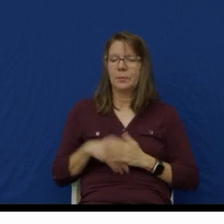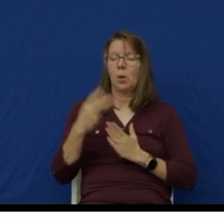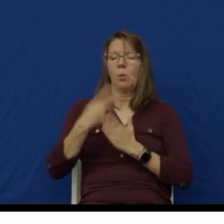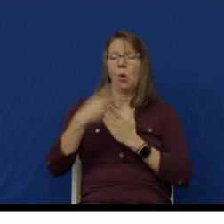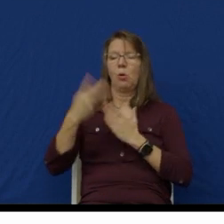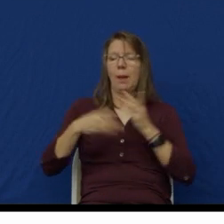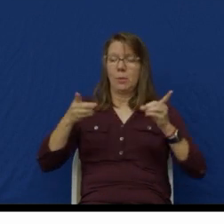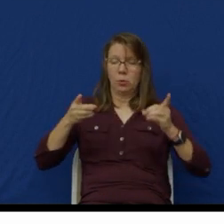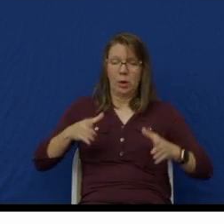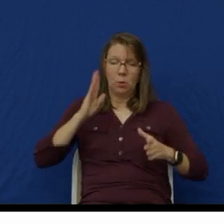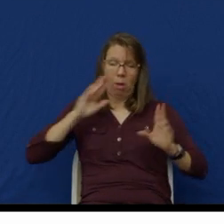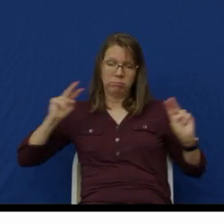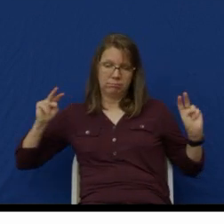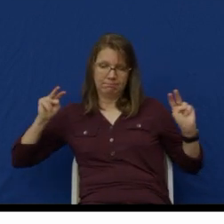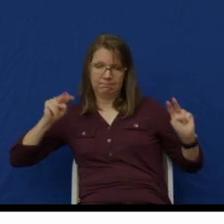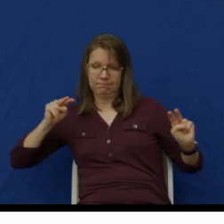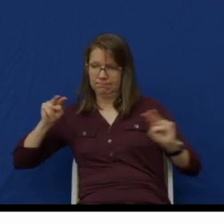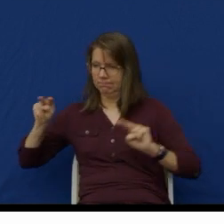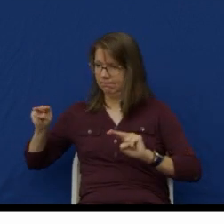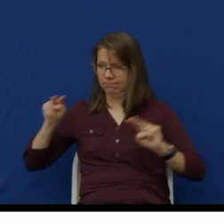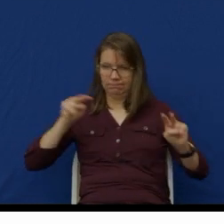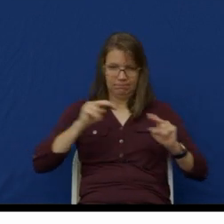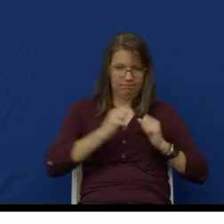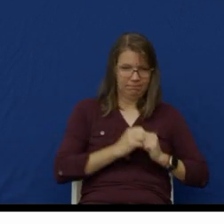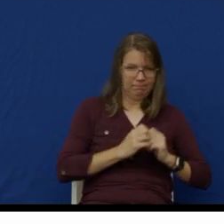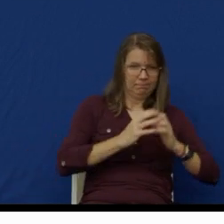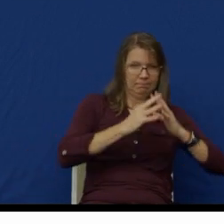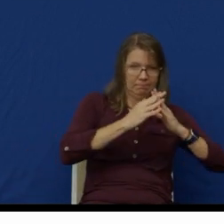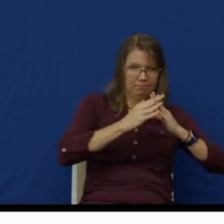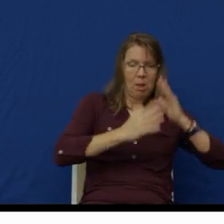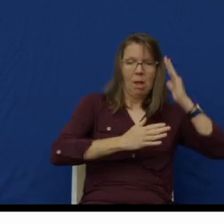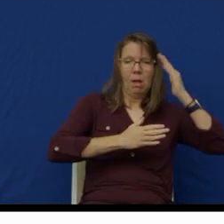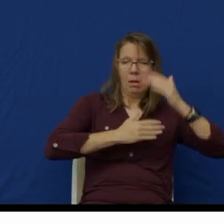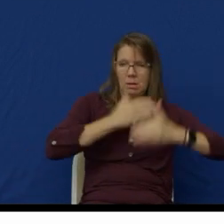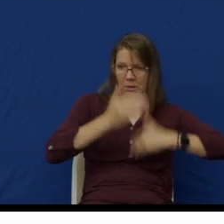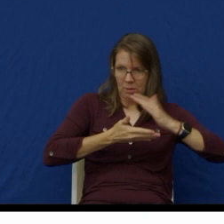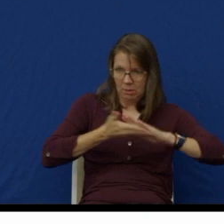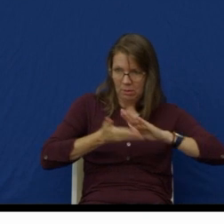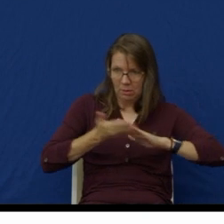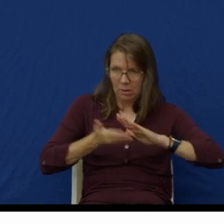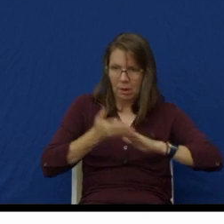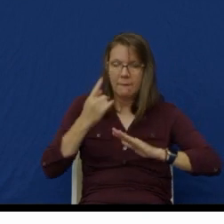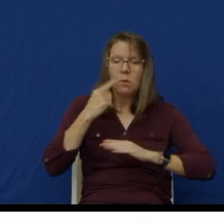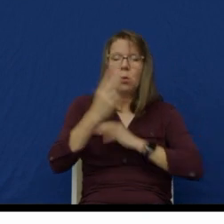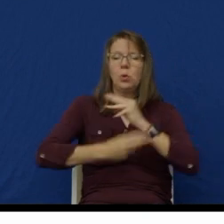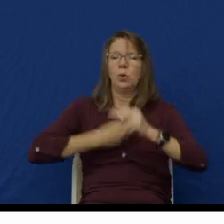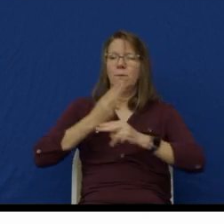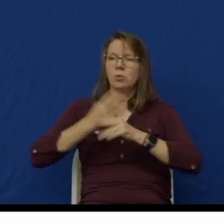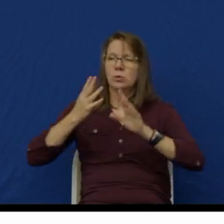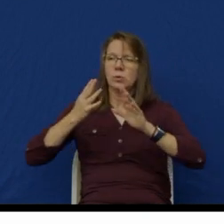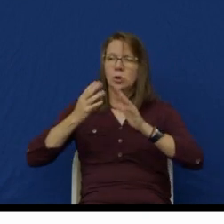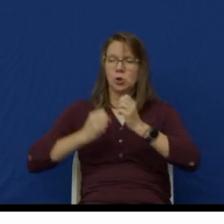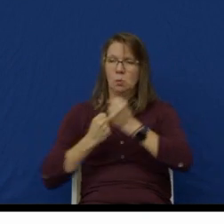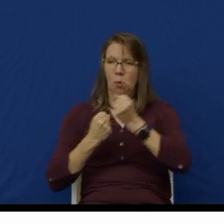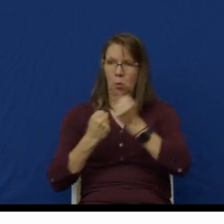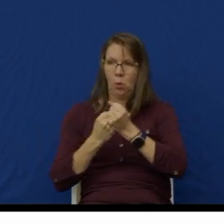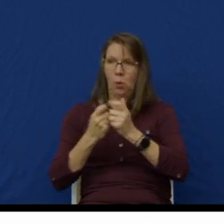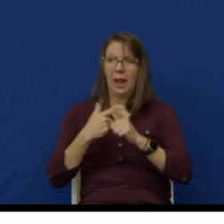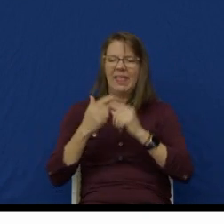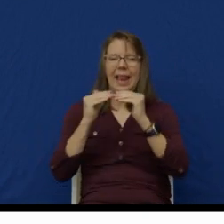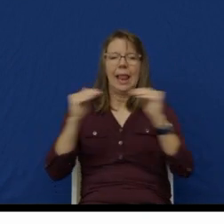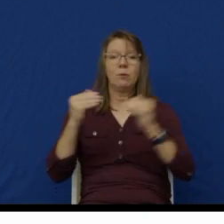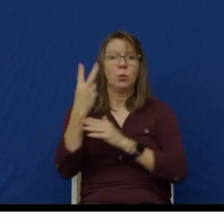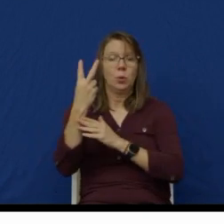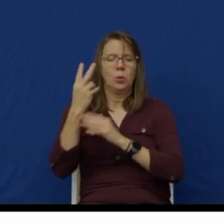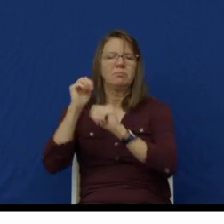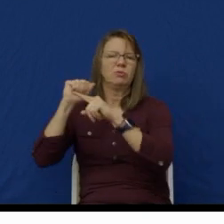the development and implementation of Level 1 universal supports and Level 2 training